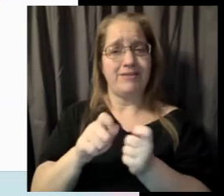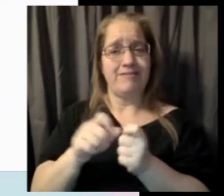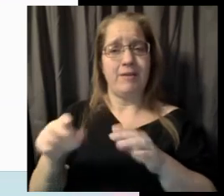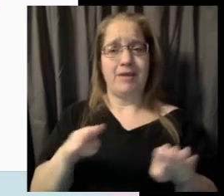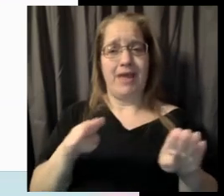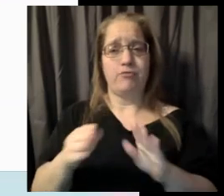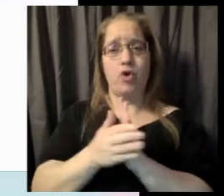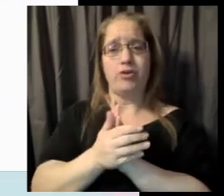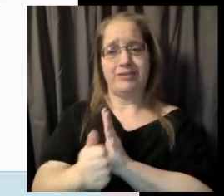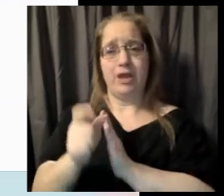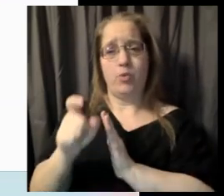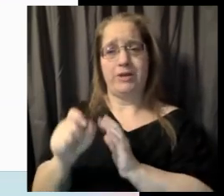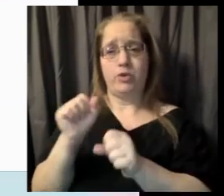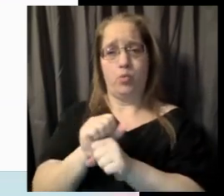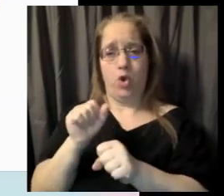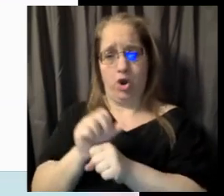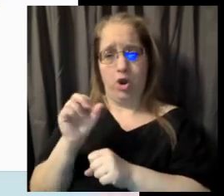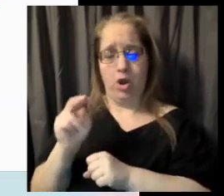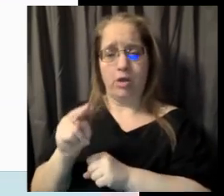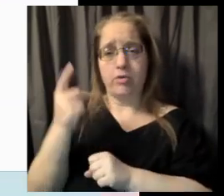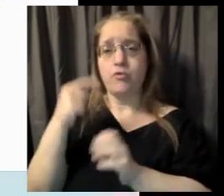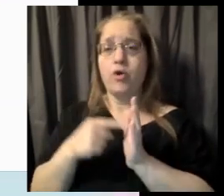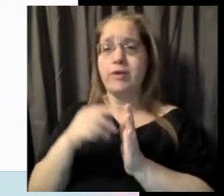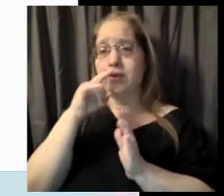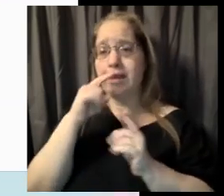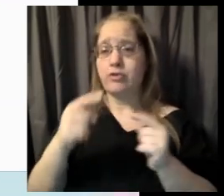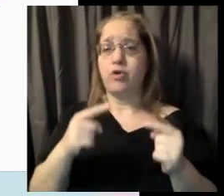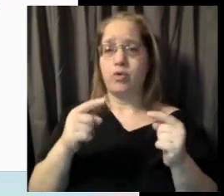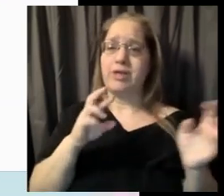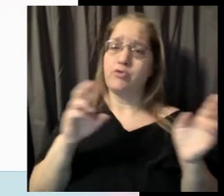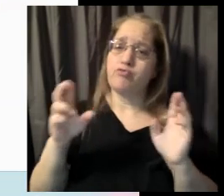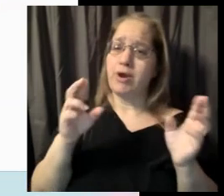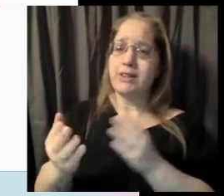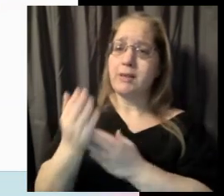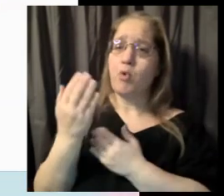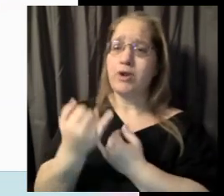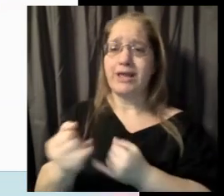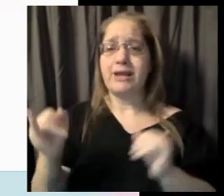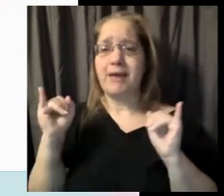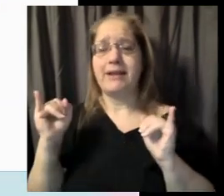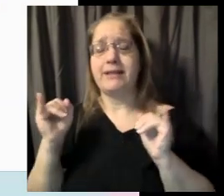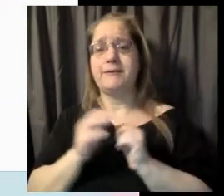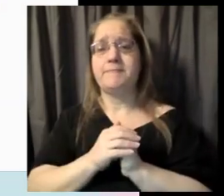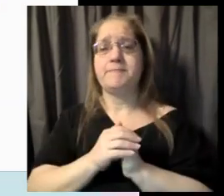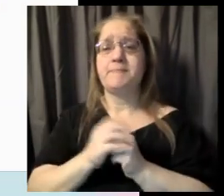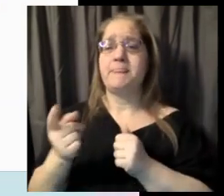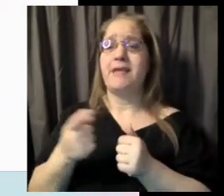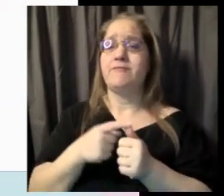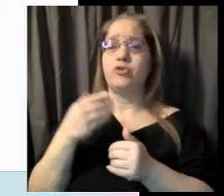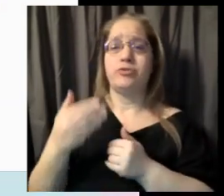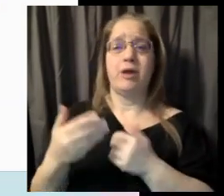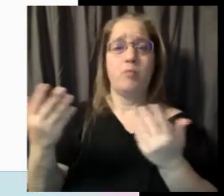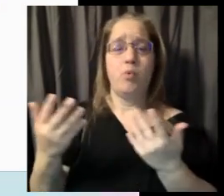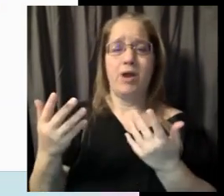needs attention. So, for example, if your child struggles with getting ready in the morning independently, the first step is to